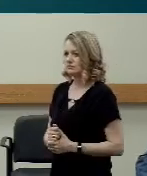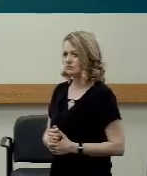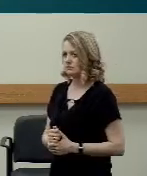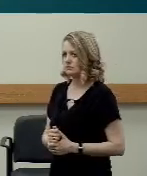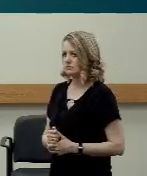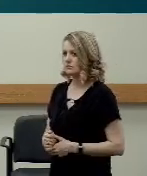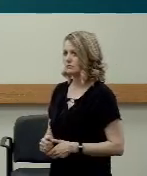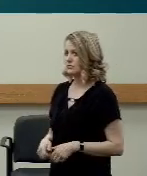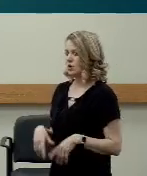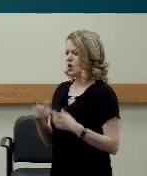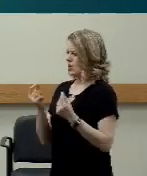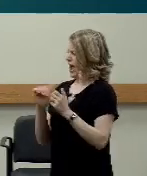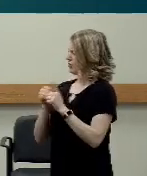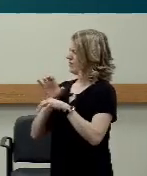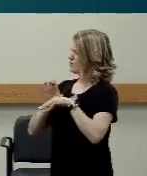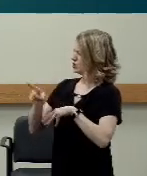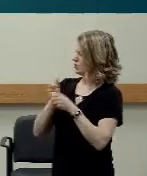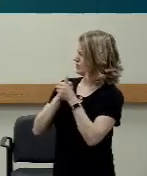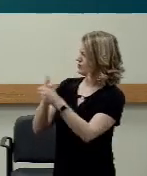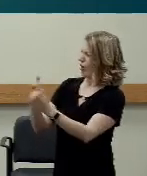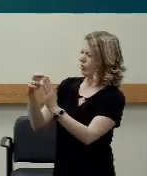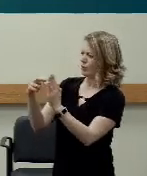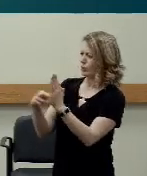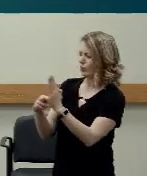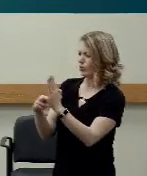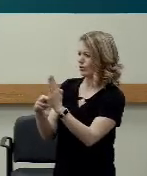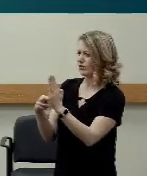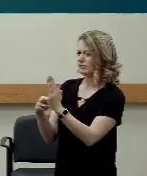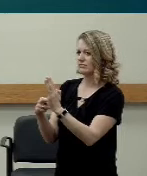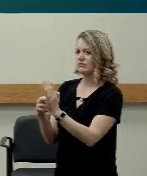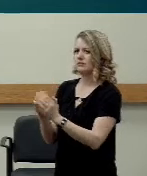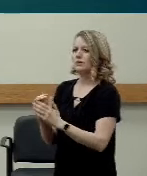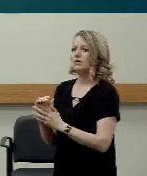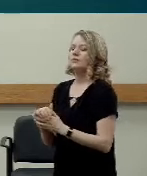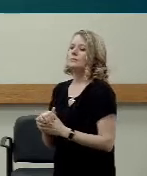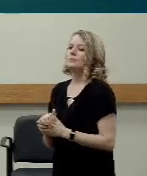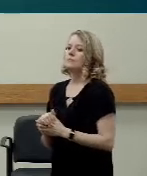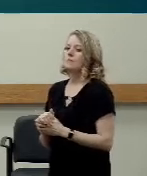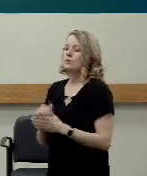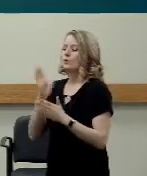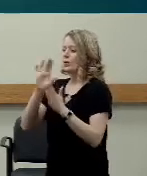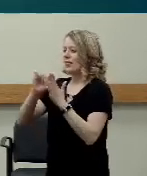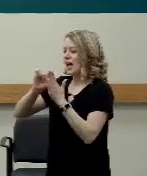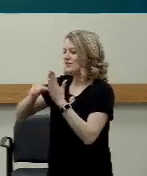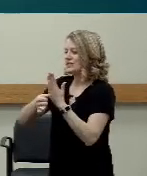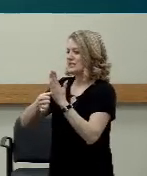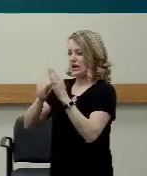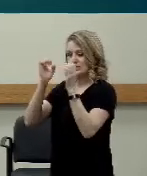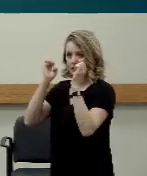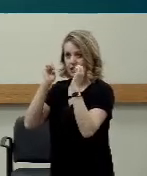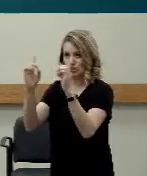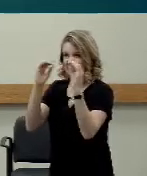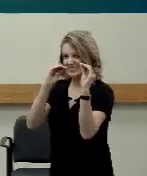Enforcement. Rapid City Code enforcement will lead this effort, and the emphasis will be on